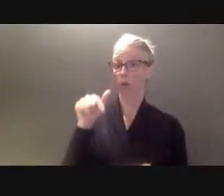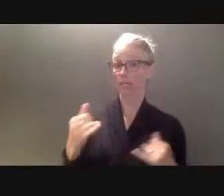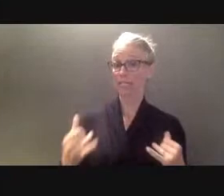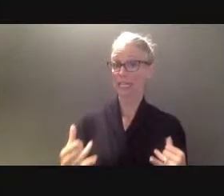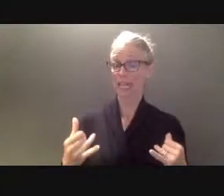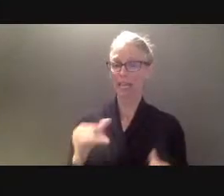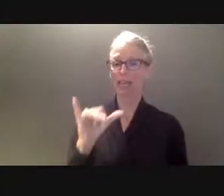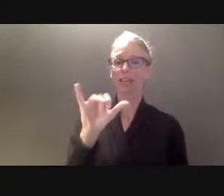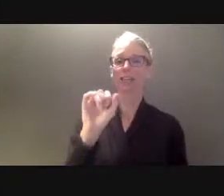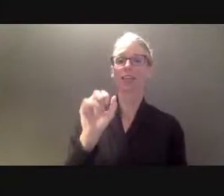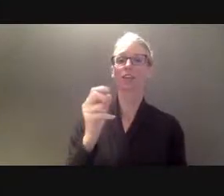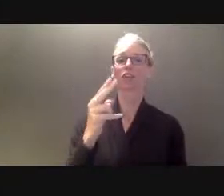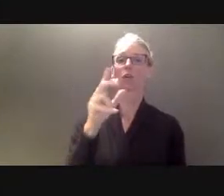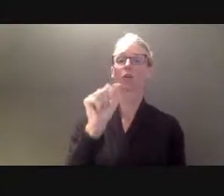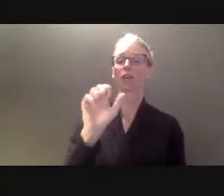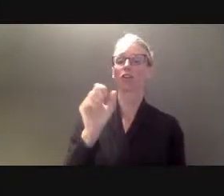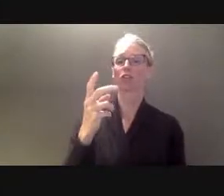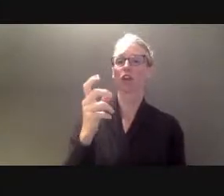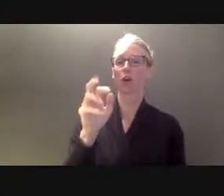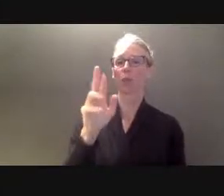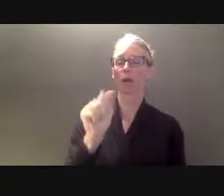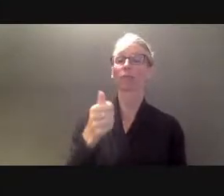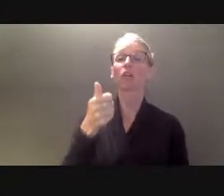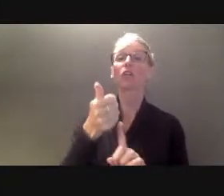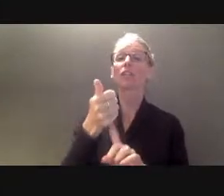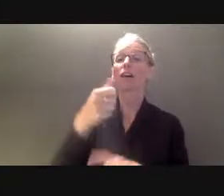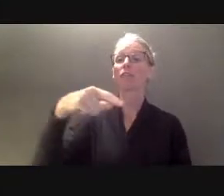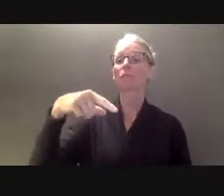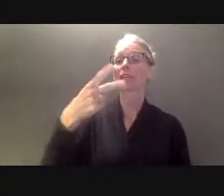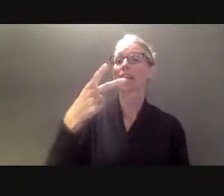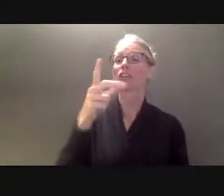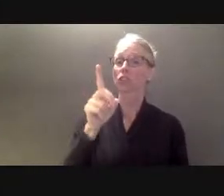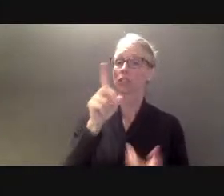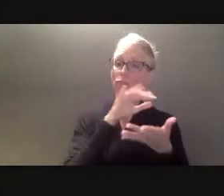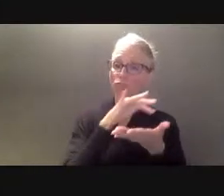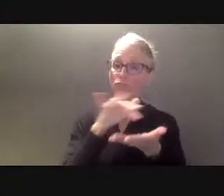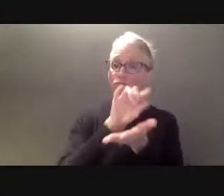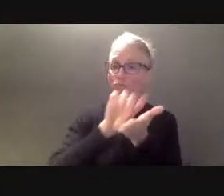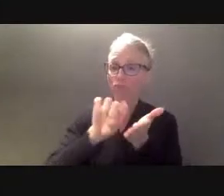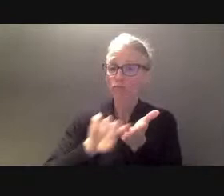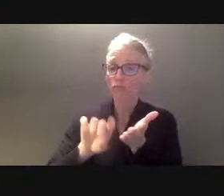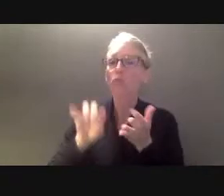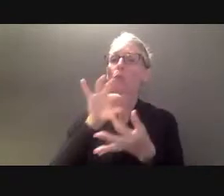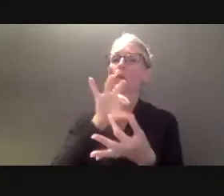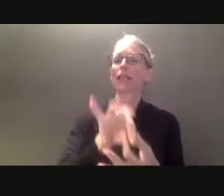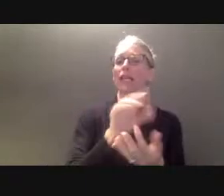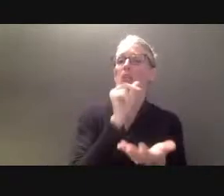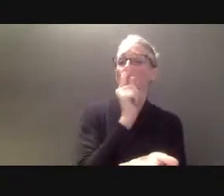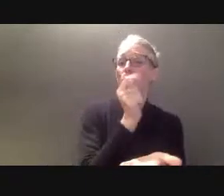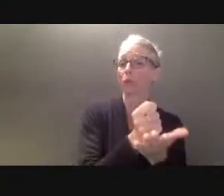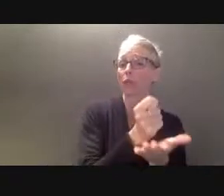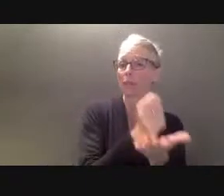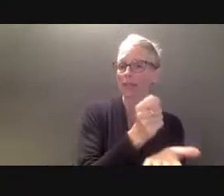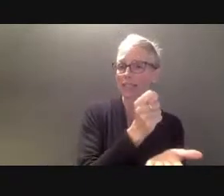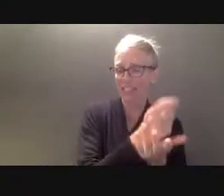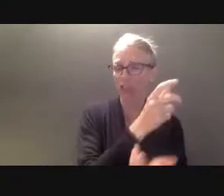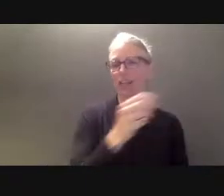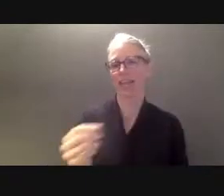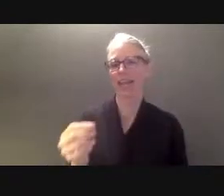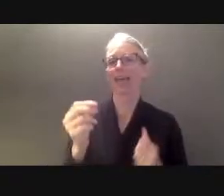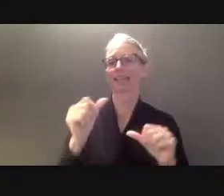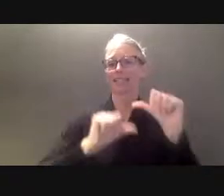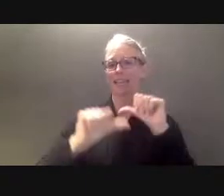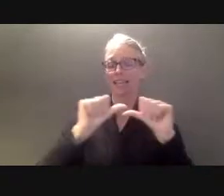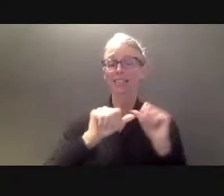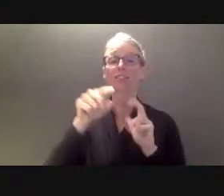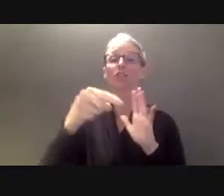PhD candidate at the University of Toronto in rehabilitation sciences. Yashoda is here representing the Engineering